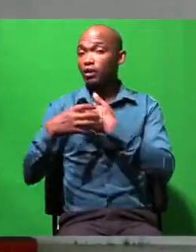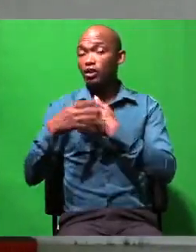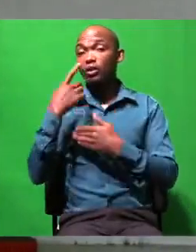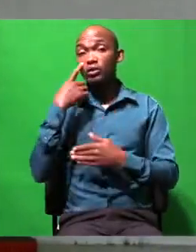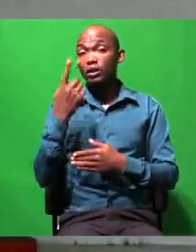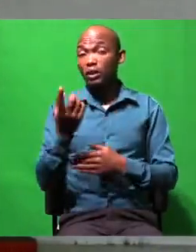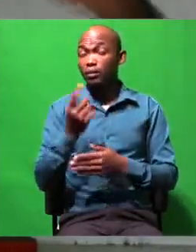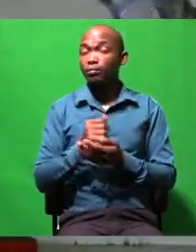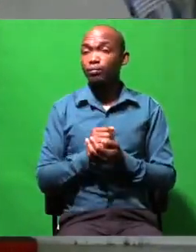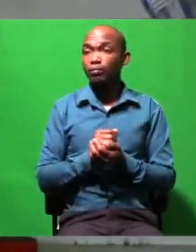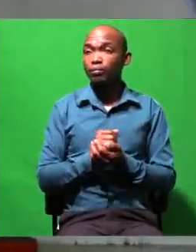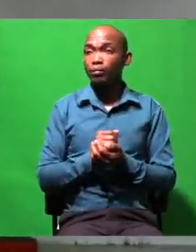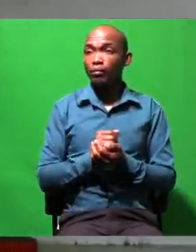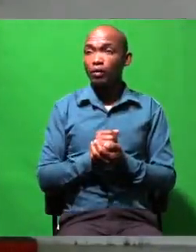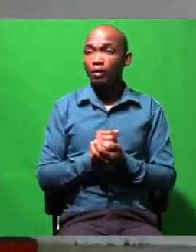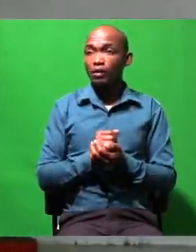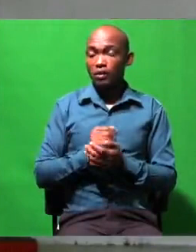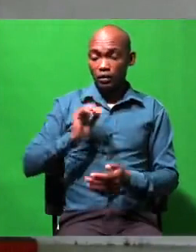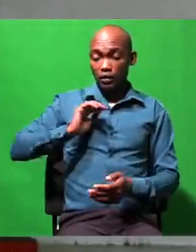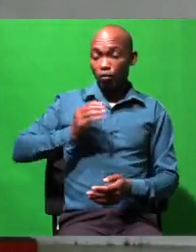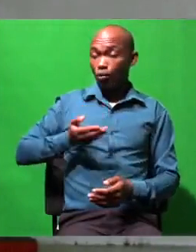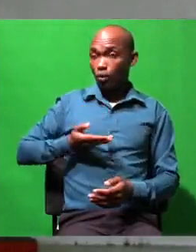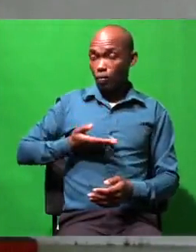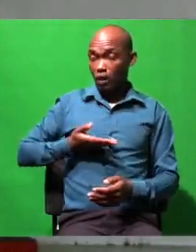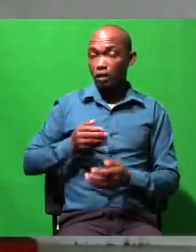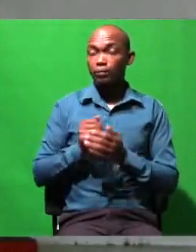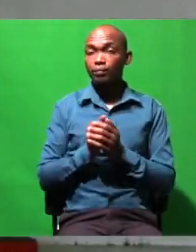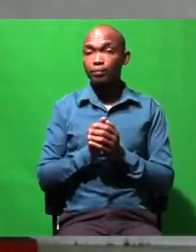Yeah, what you see? There's a woman.